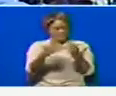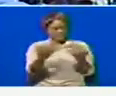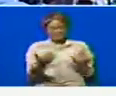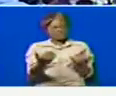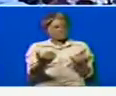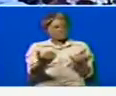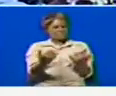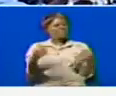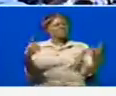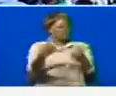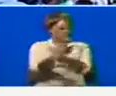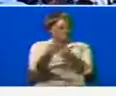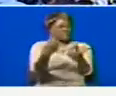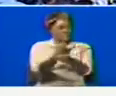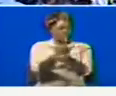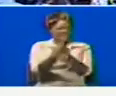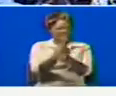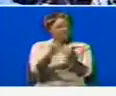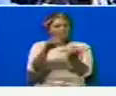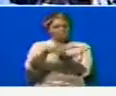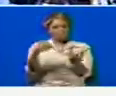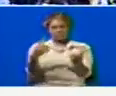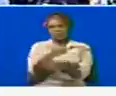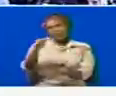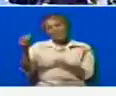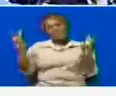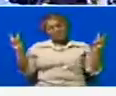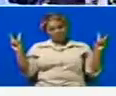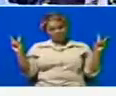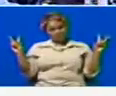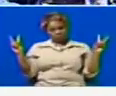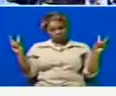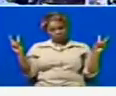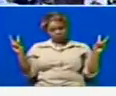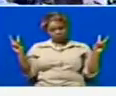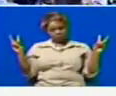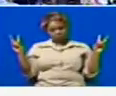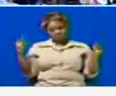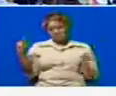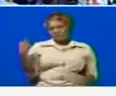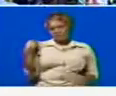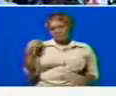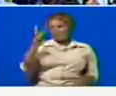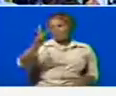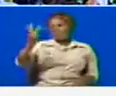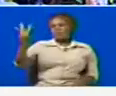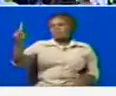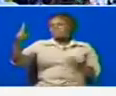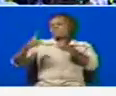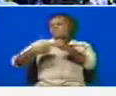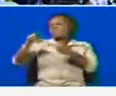he says that is not the case. And the other issue is the figure he put on his Twitter account,